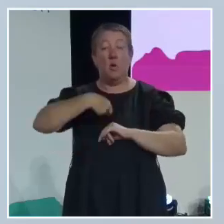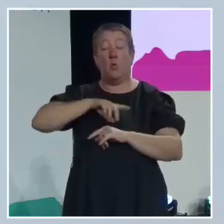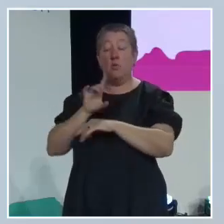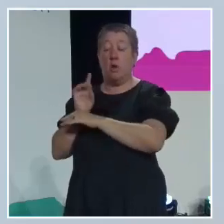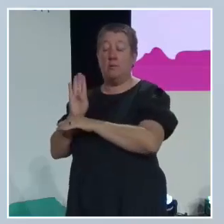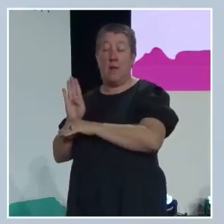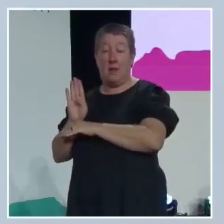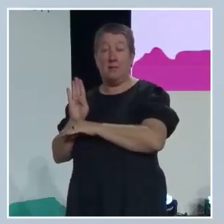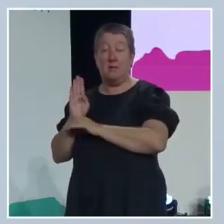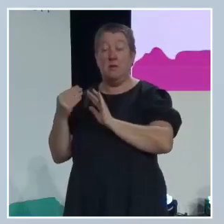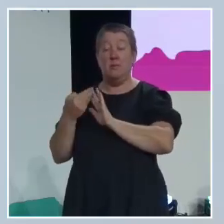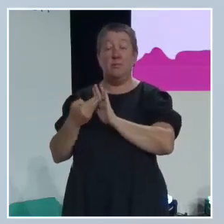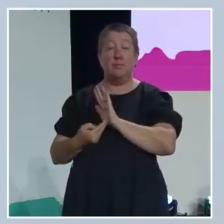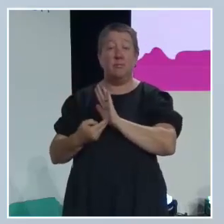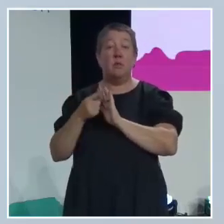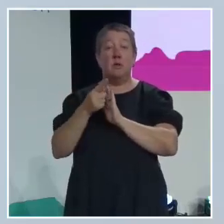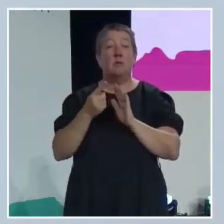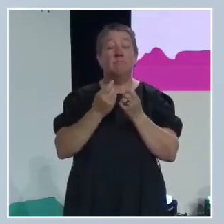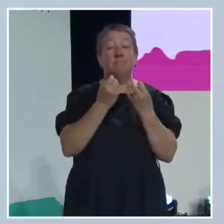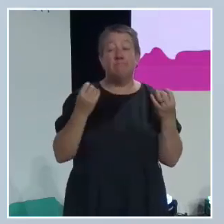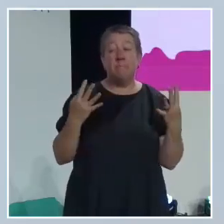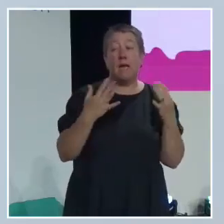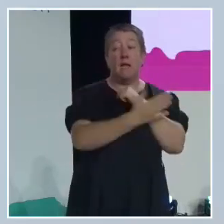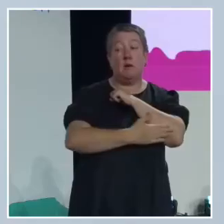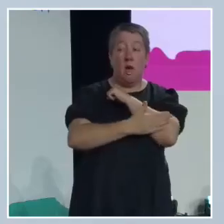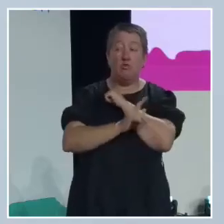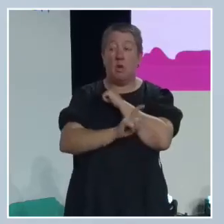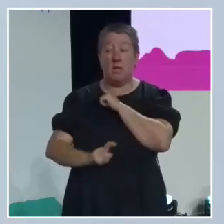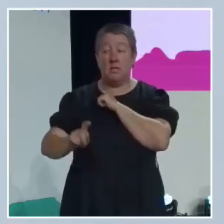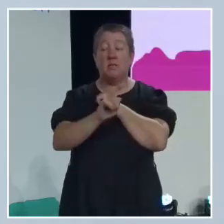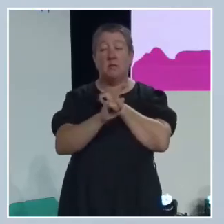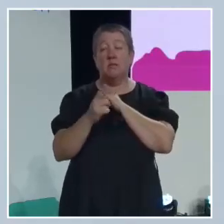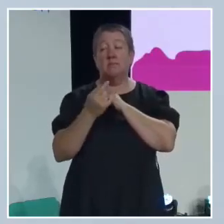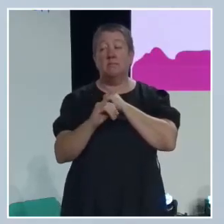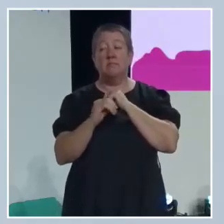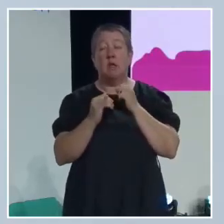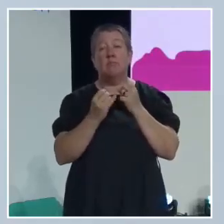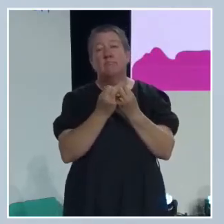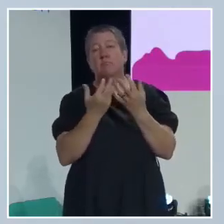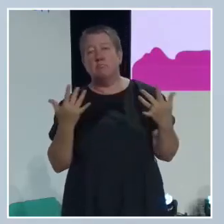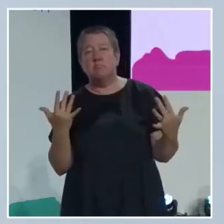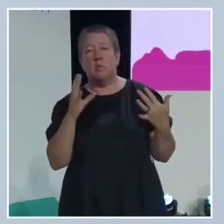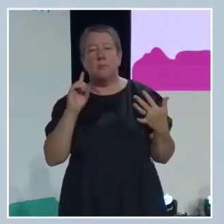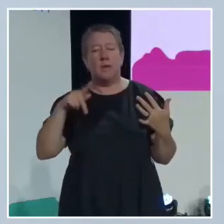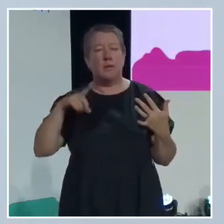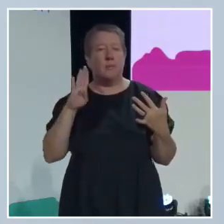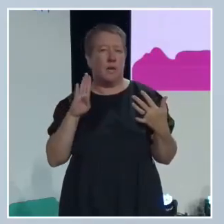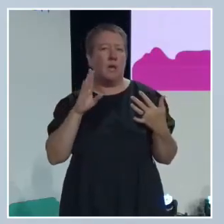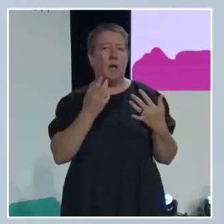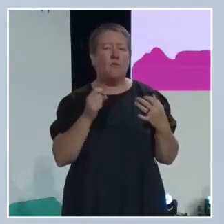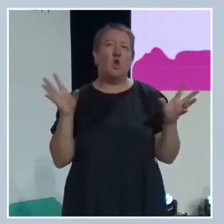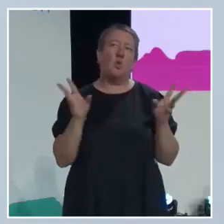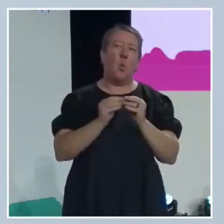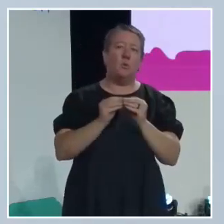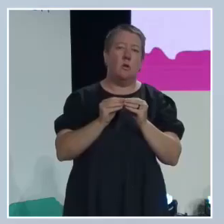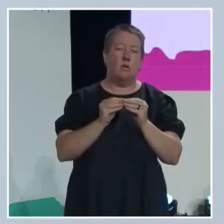database, the high-income countries still have quite a number of PDB, and whose whole total asset play a